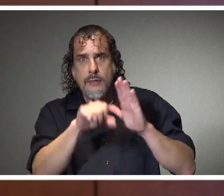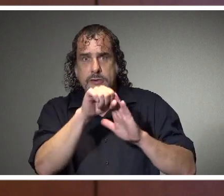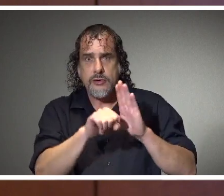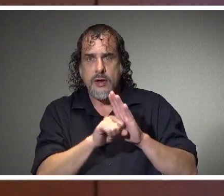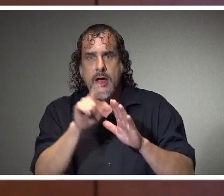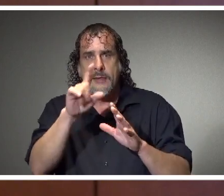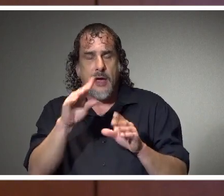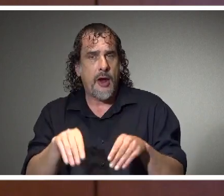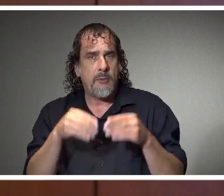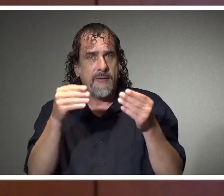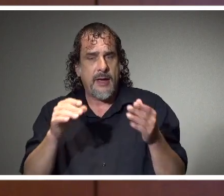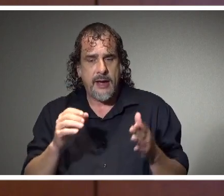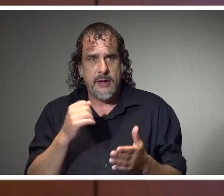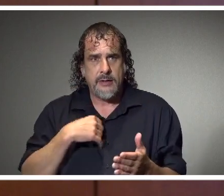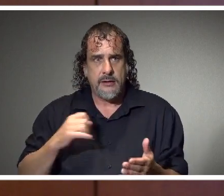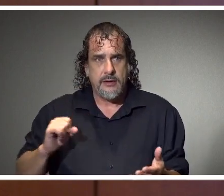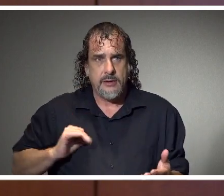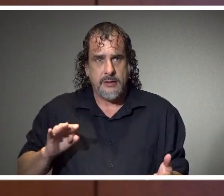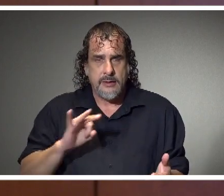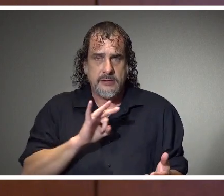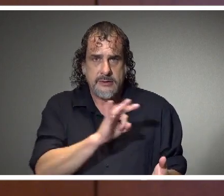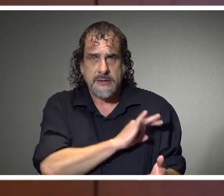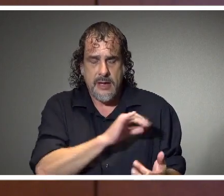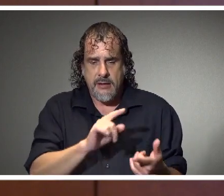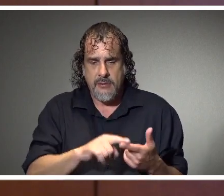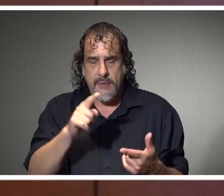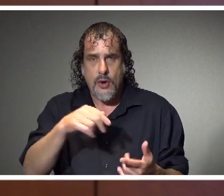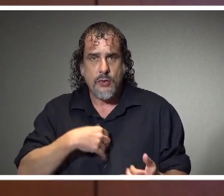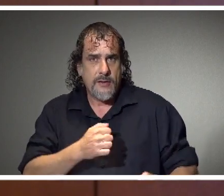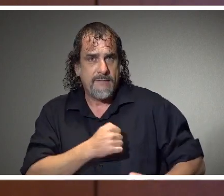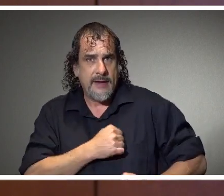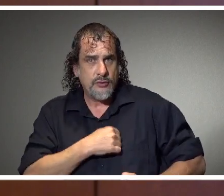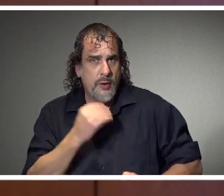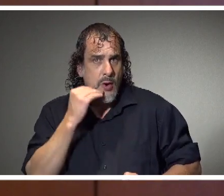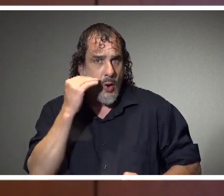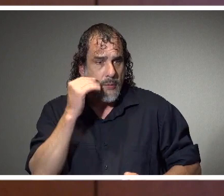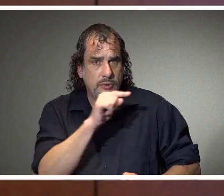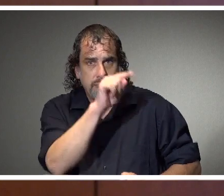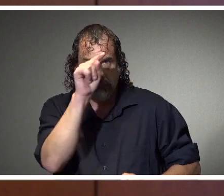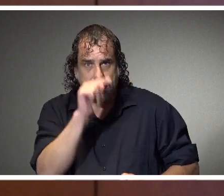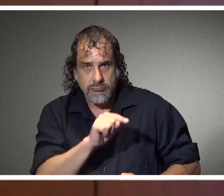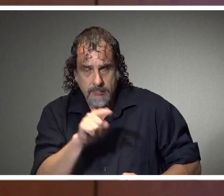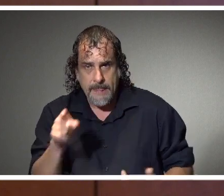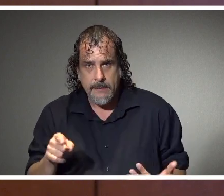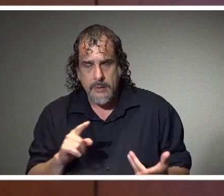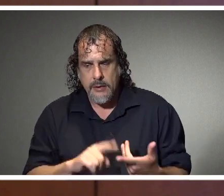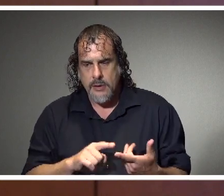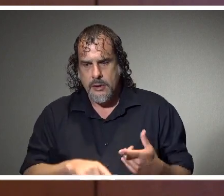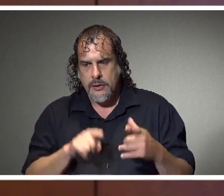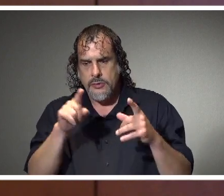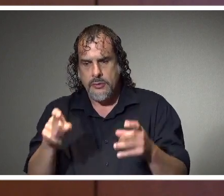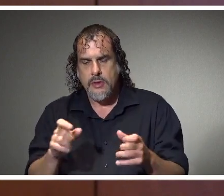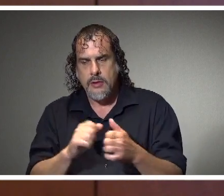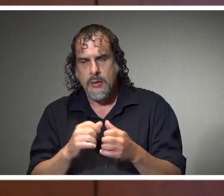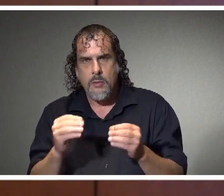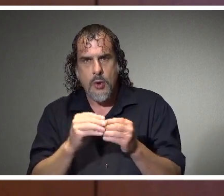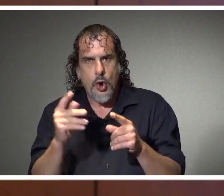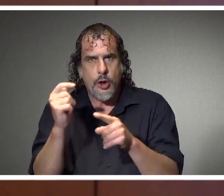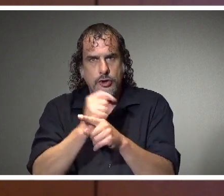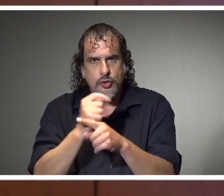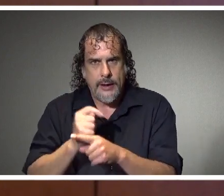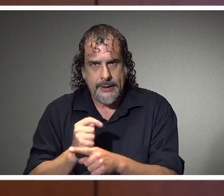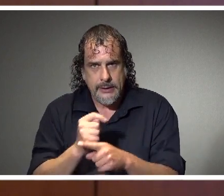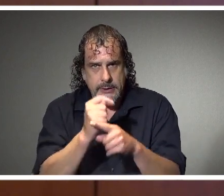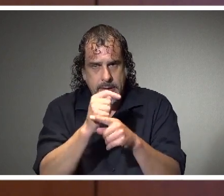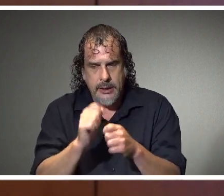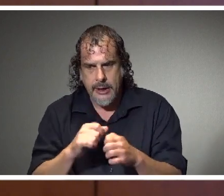providing staff to assist those state veteran homes as well for in the state to go and give them extra training and to look